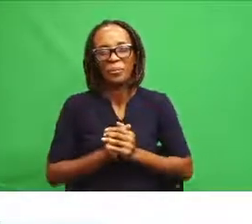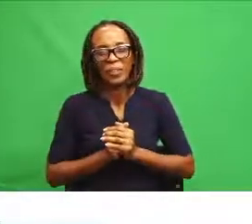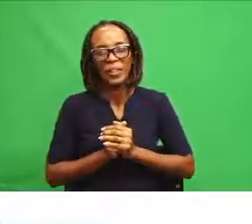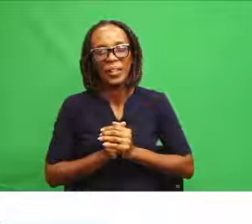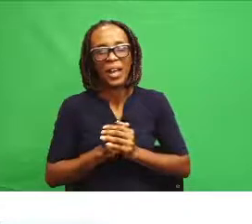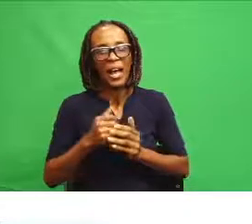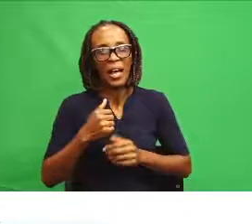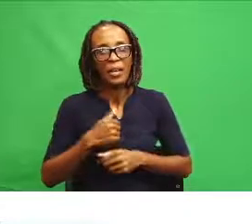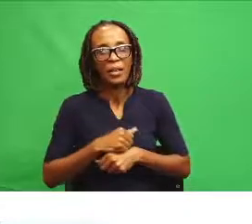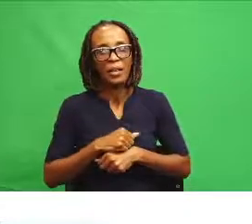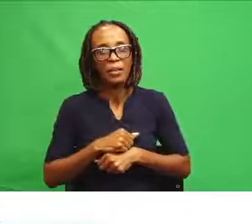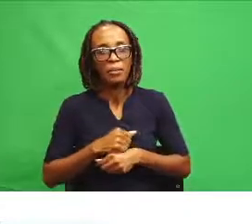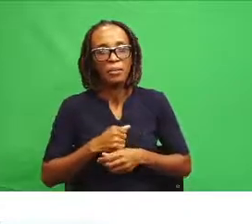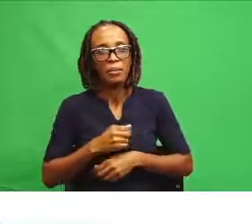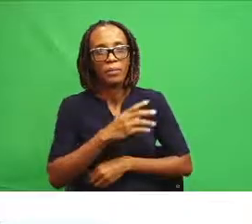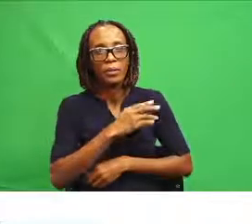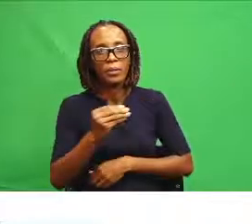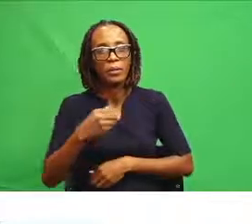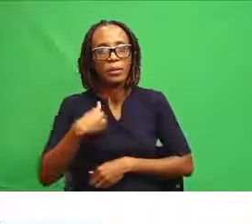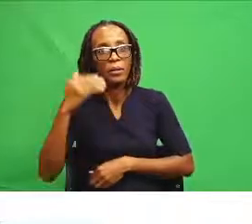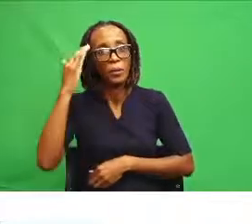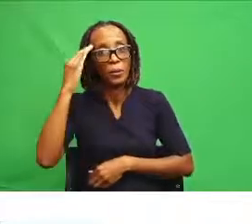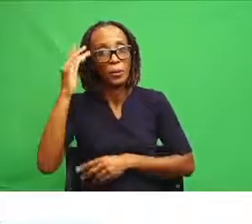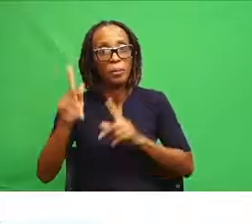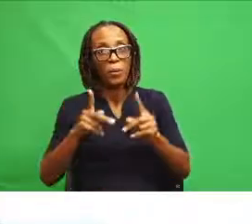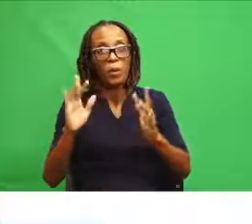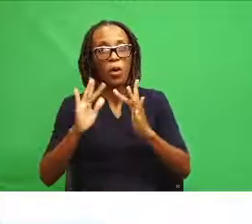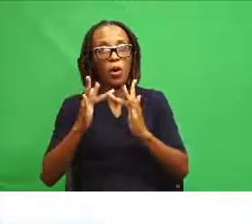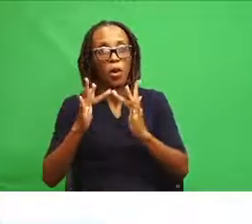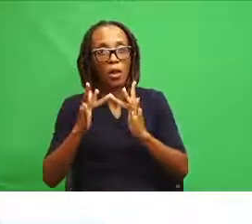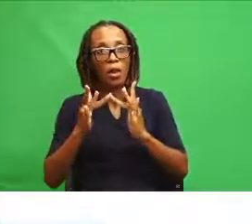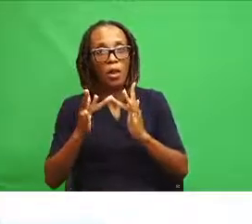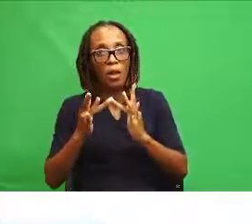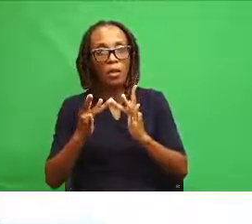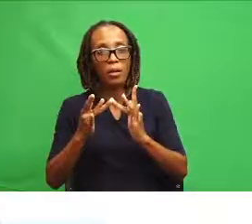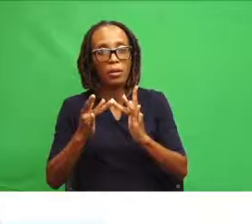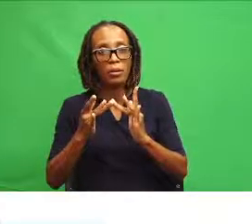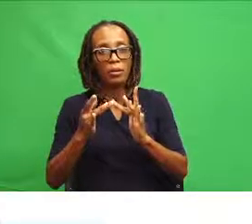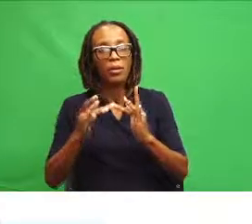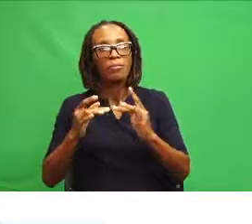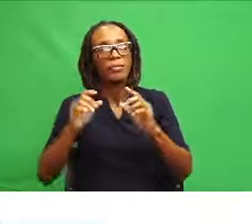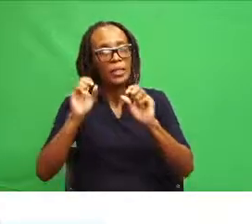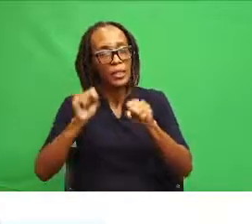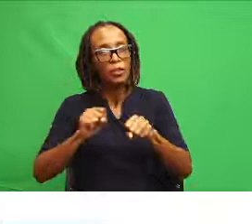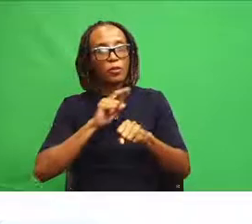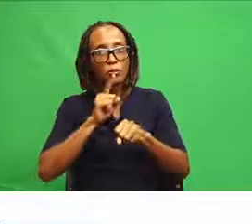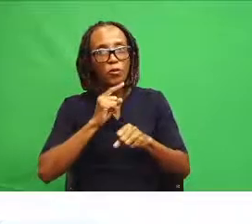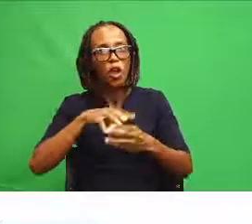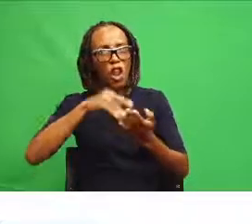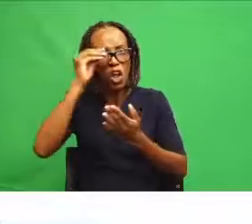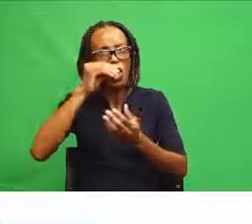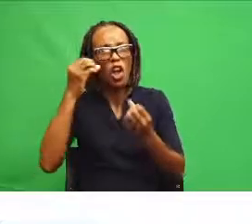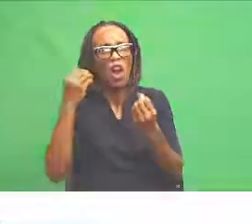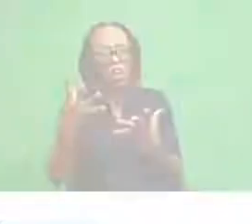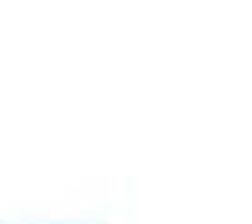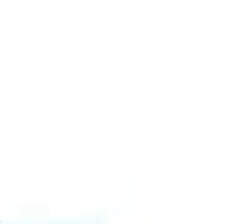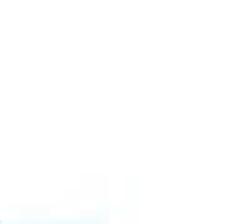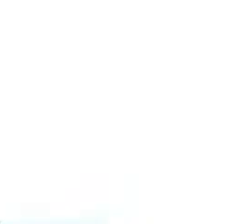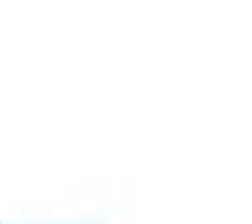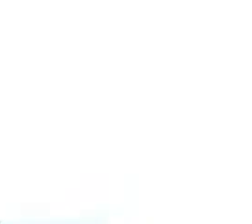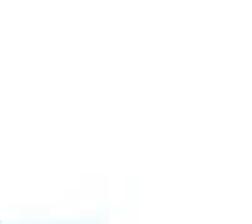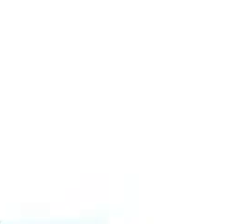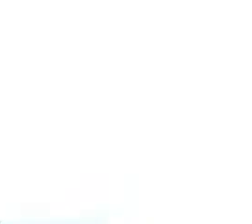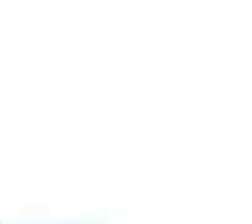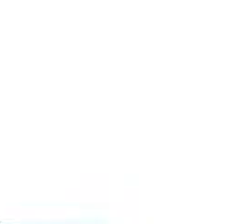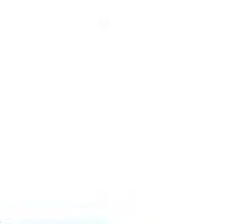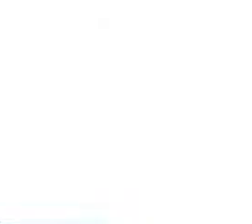our people on the online are just in awe and saying to themselves, you know what, these are things that I need to